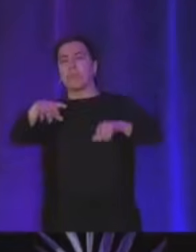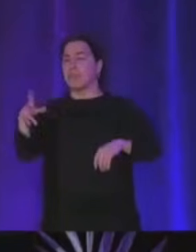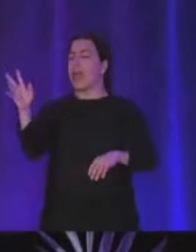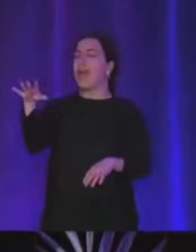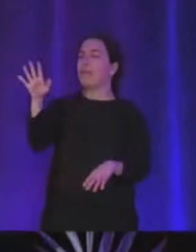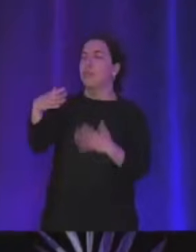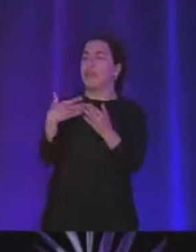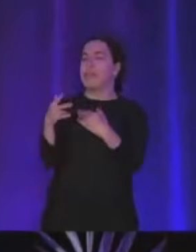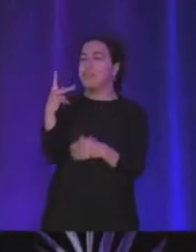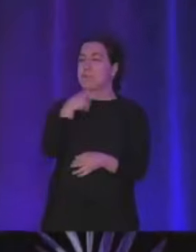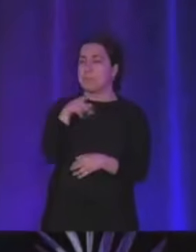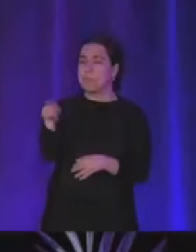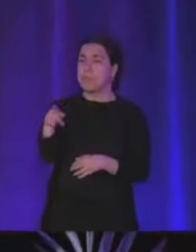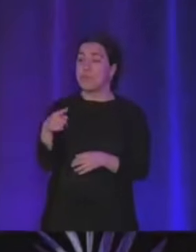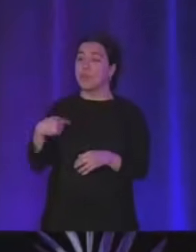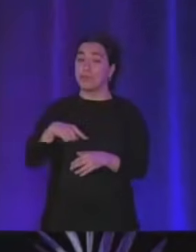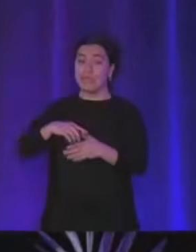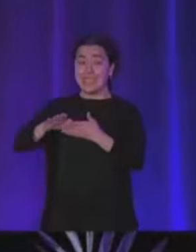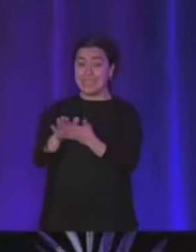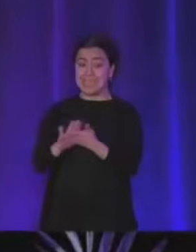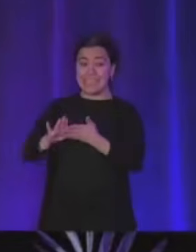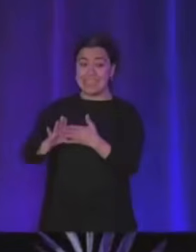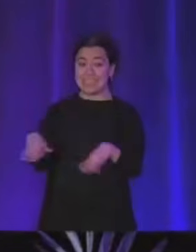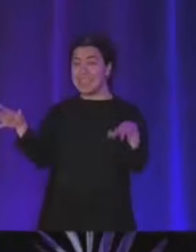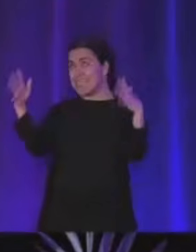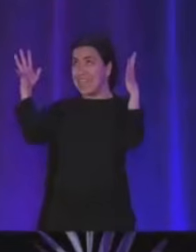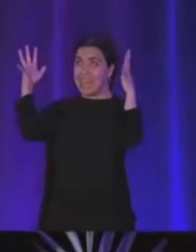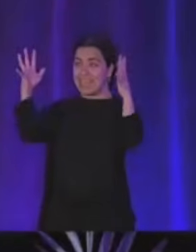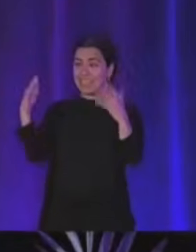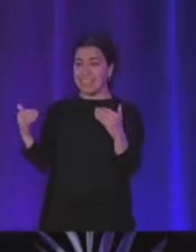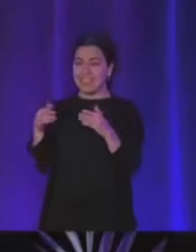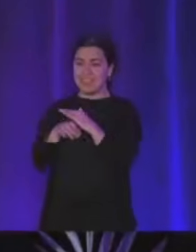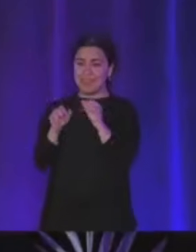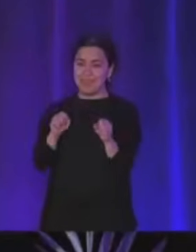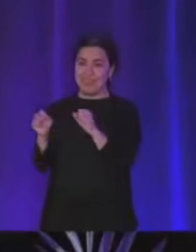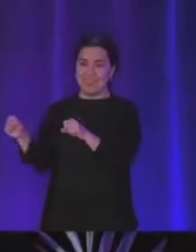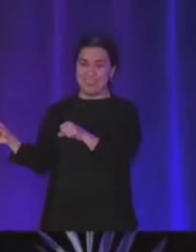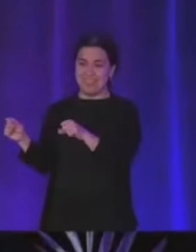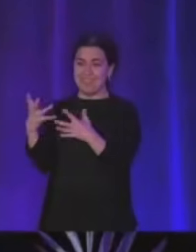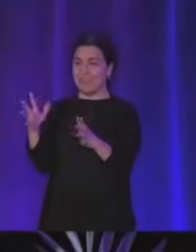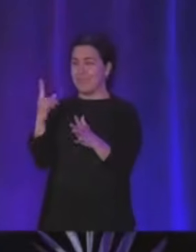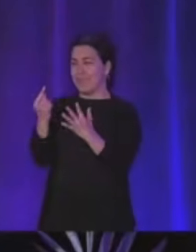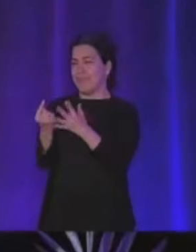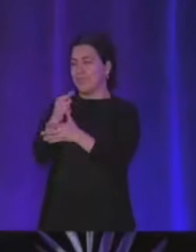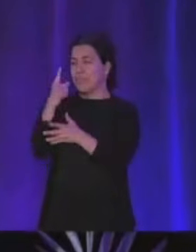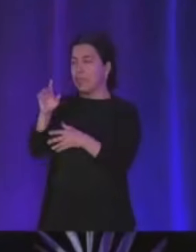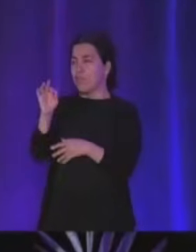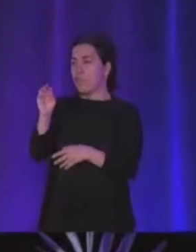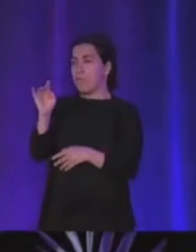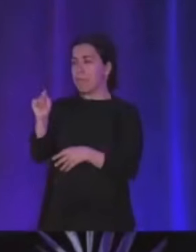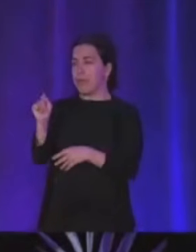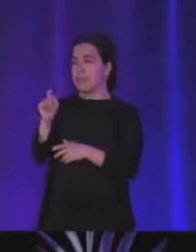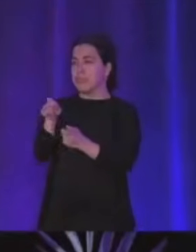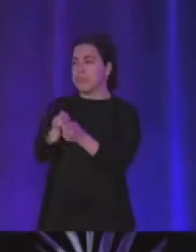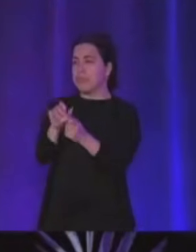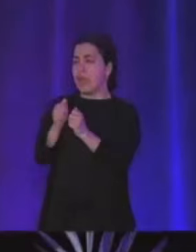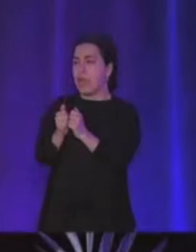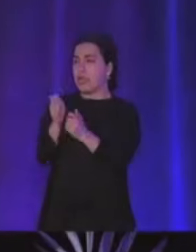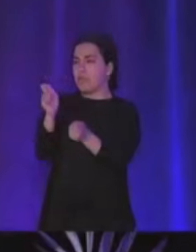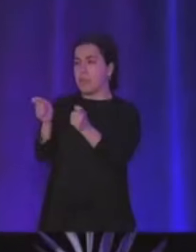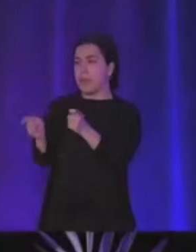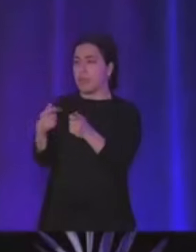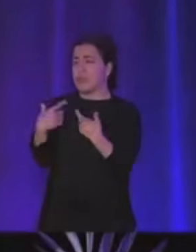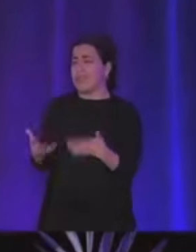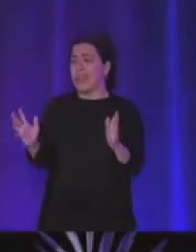Okay, we're clean. Yeah, accessibility, thank you. That's it, that's all that I'm gonna go over for formatting, specifically on how to format it. We're done,